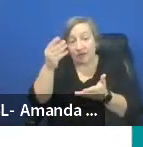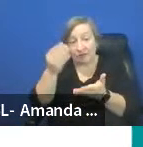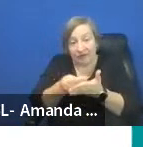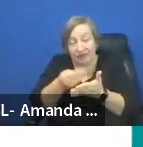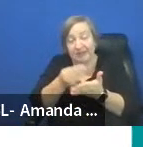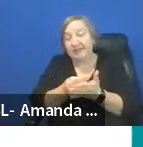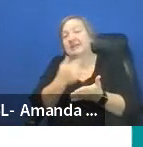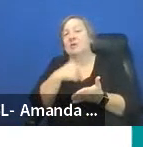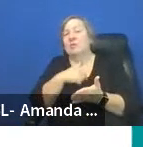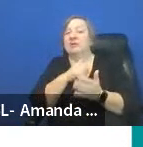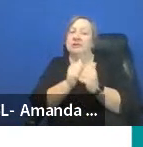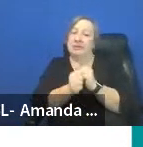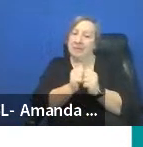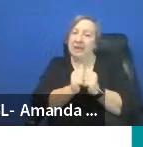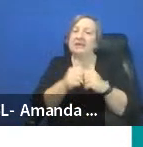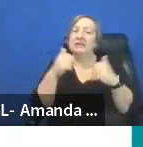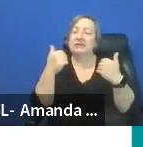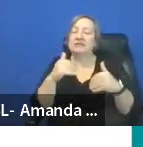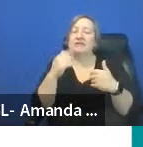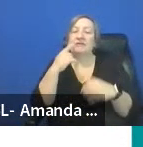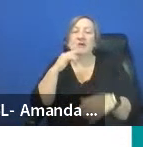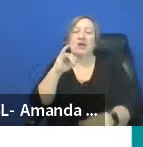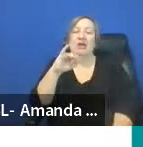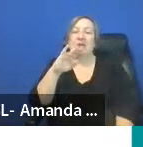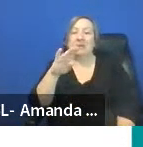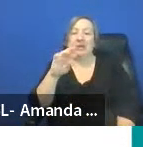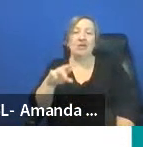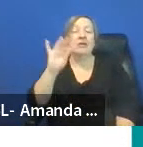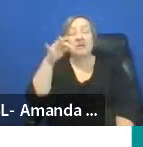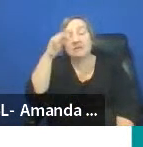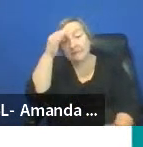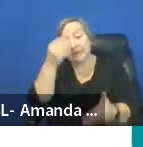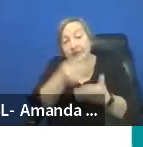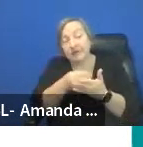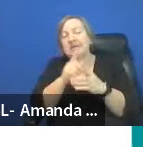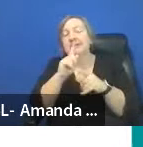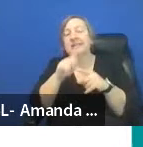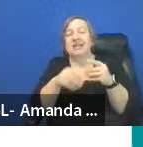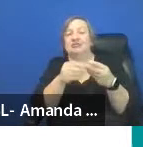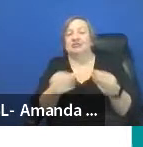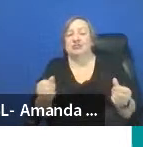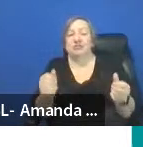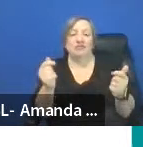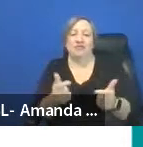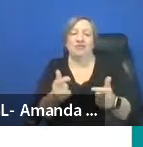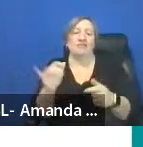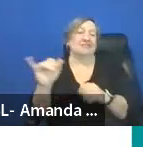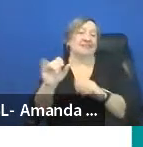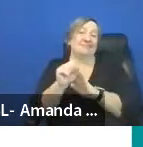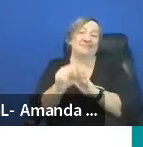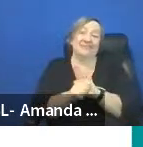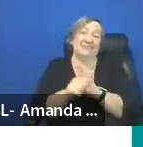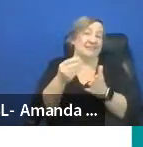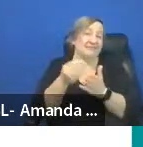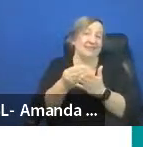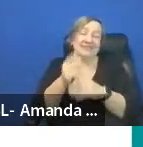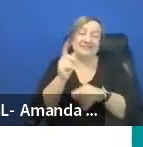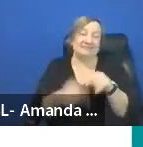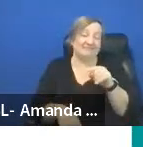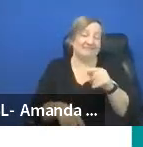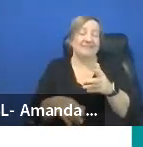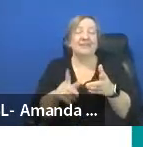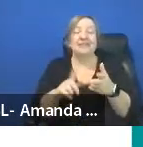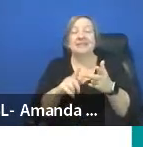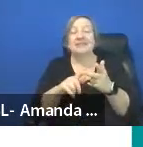very competitive for that on IBR, federal funding can't solve everything, neither can state funding. And then